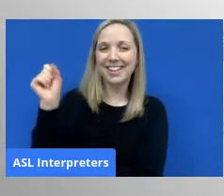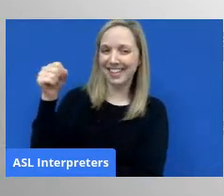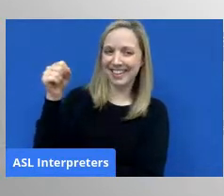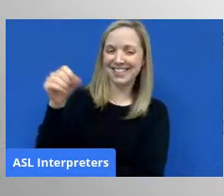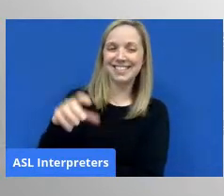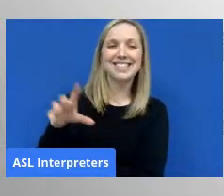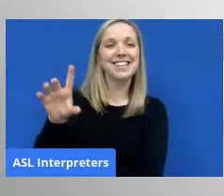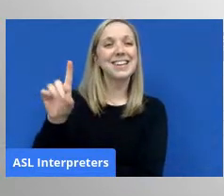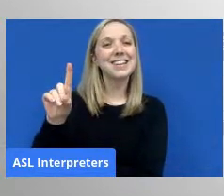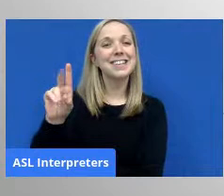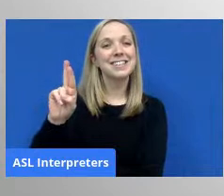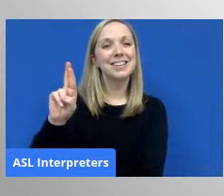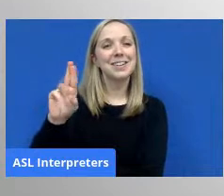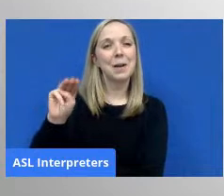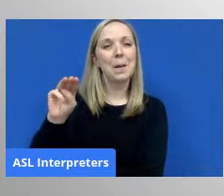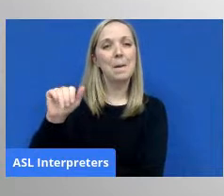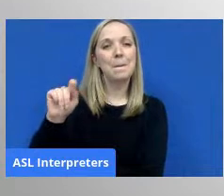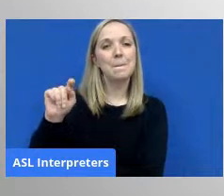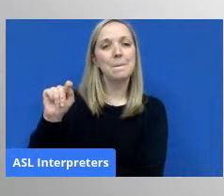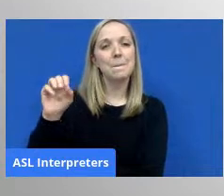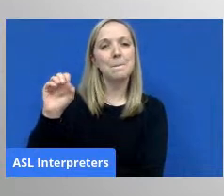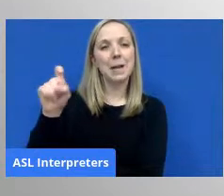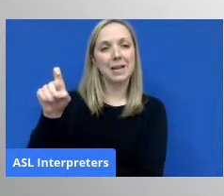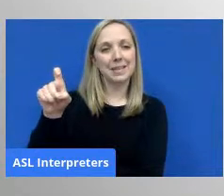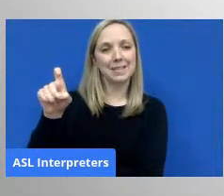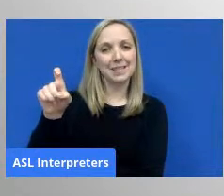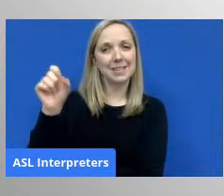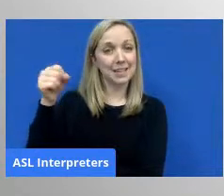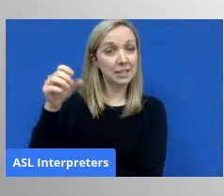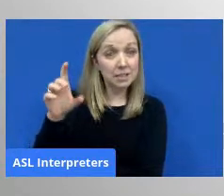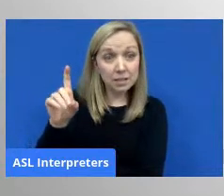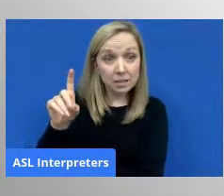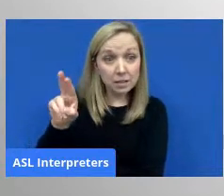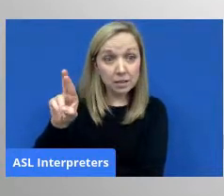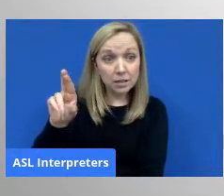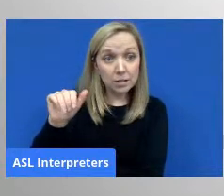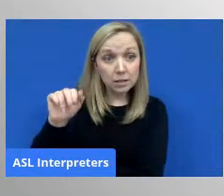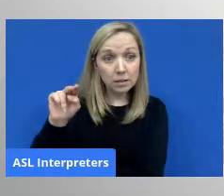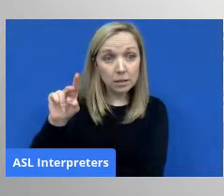Dr. Maddox, Yes. Dr. Anderson back.